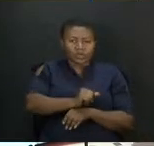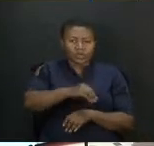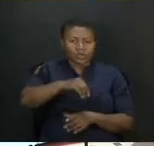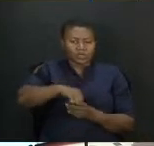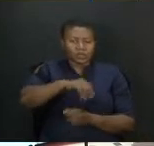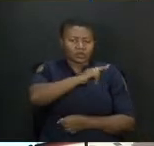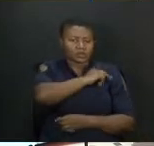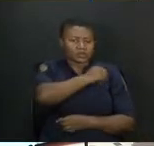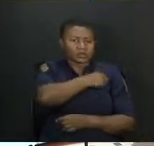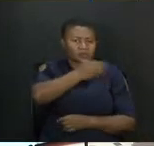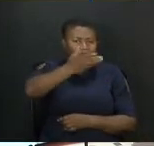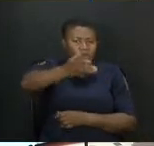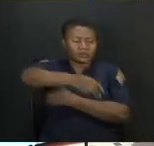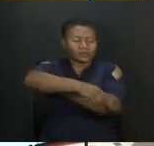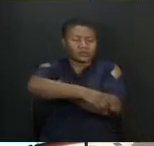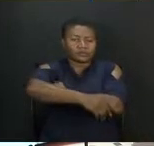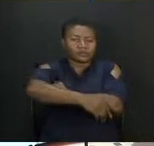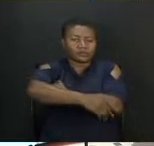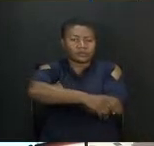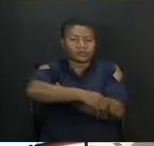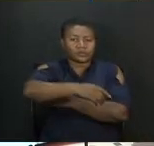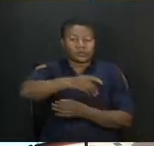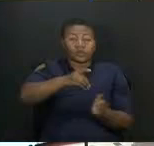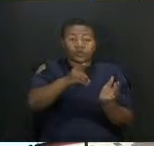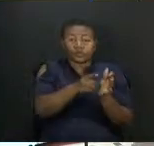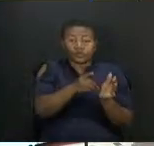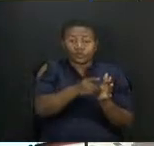The doctors and nurses